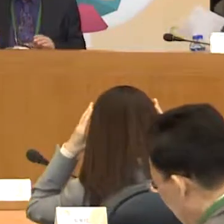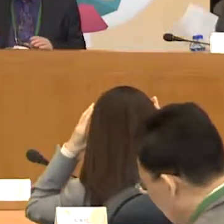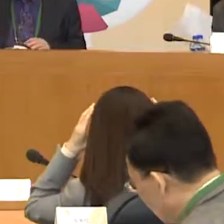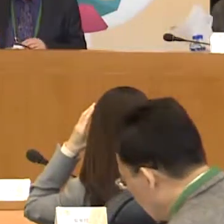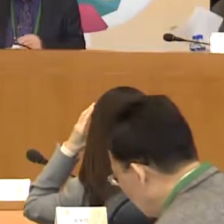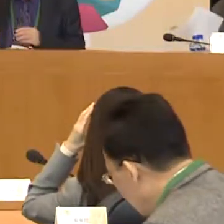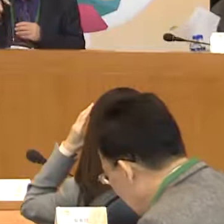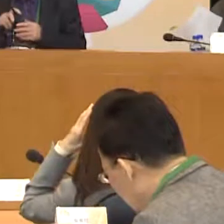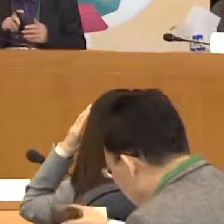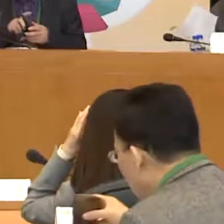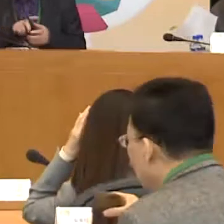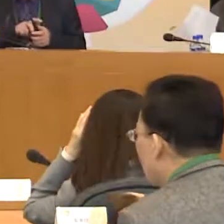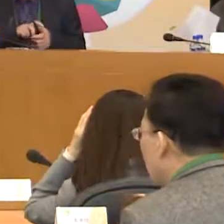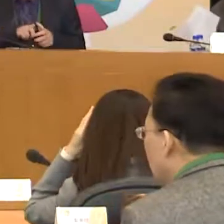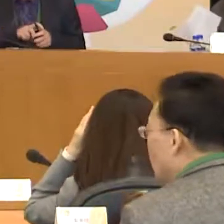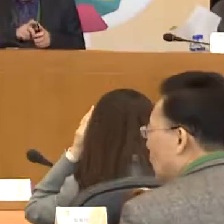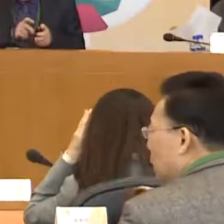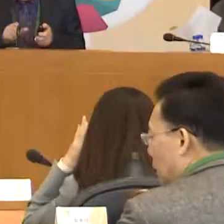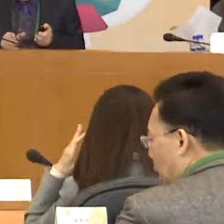yours.